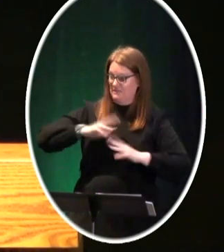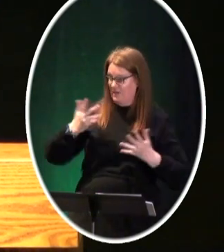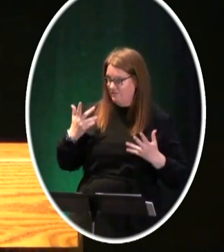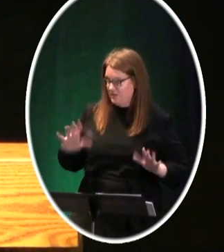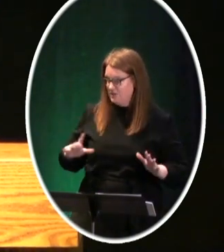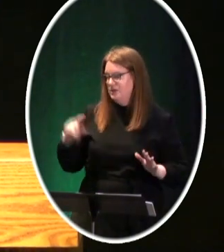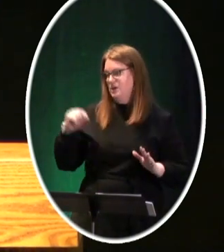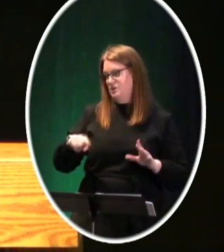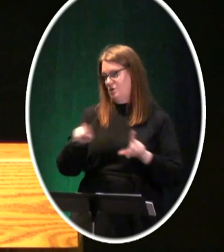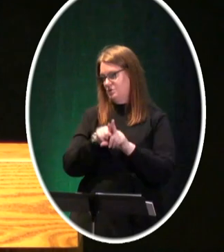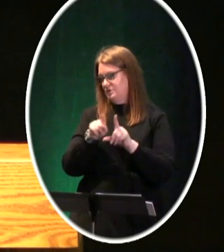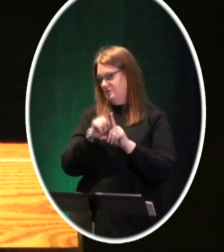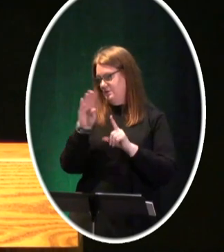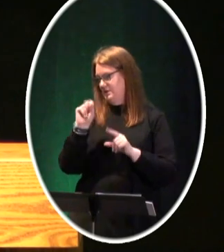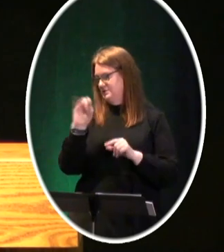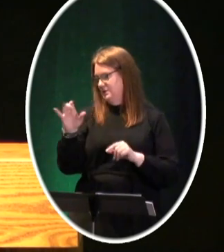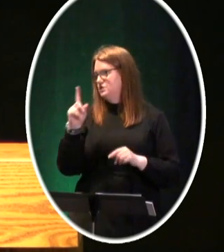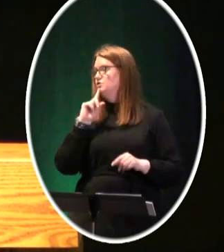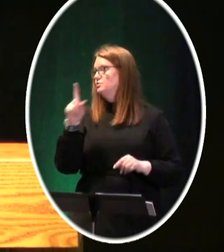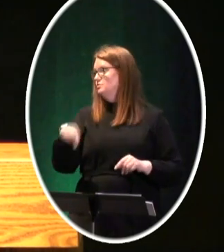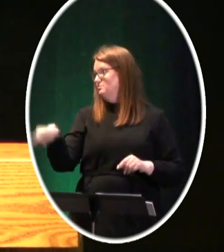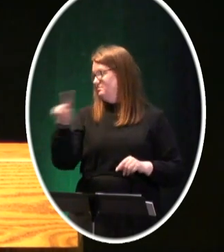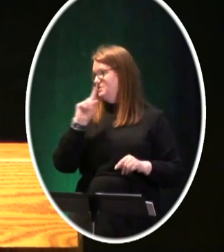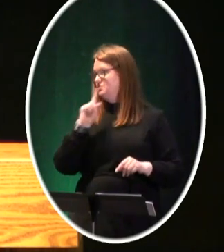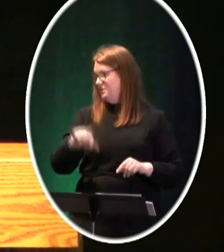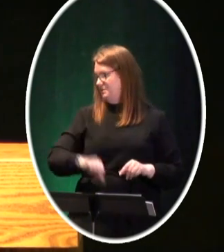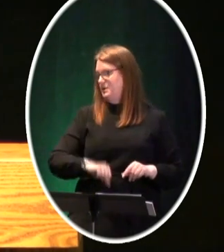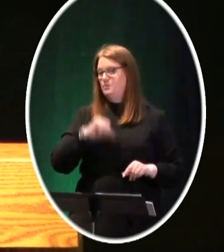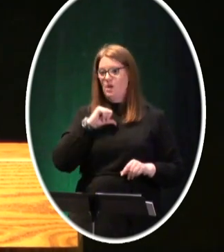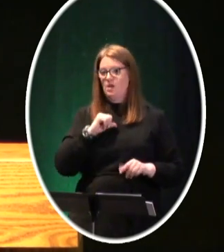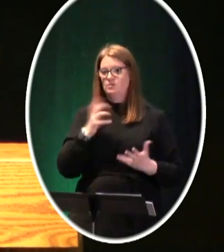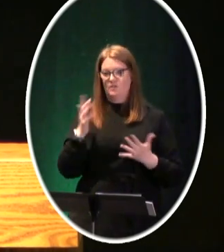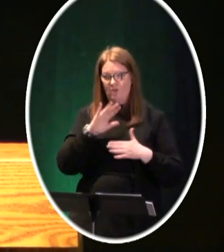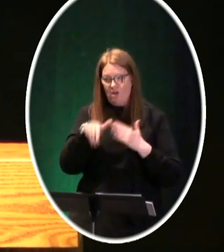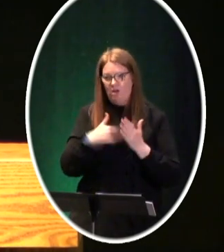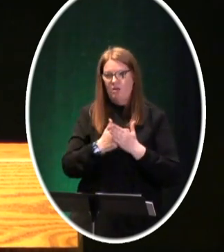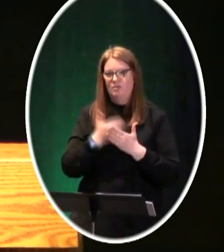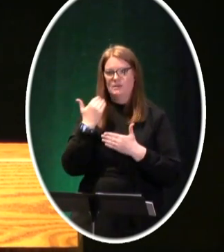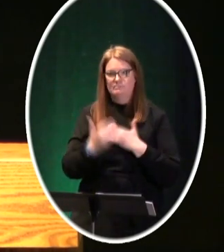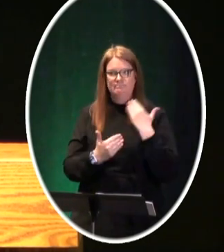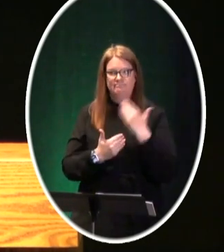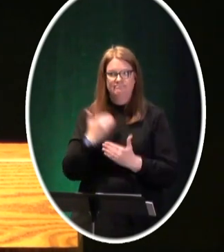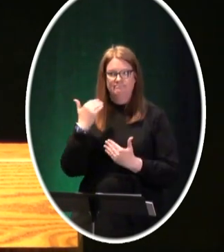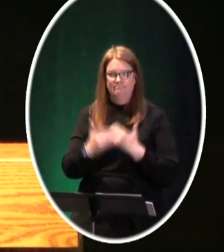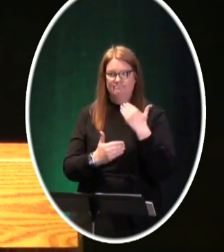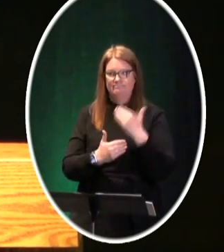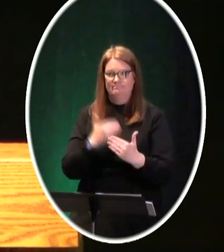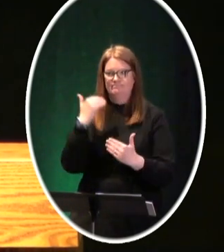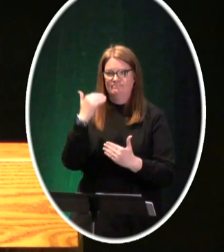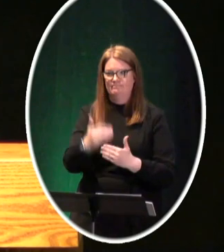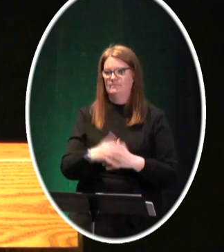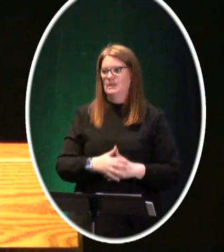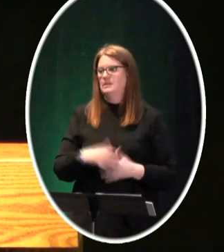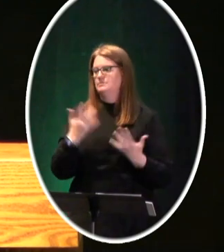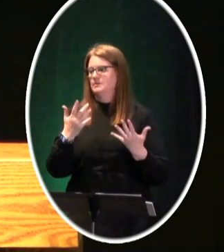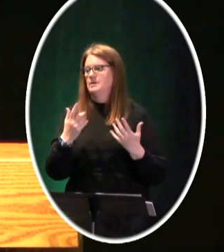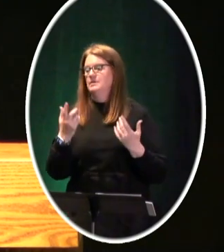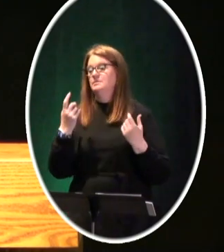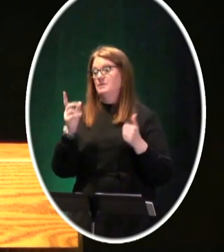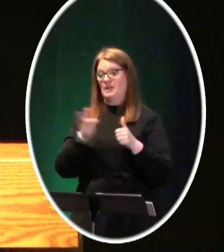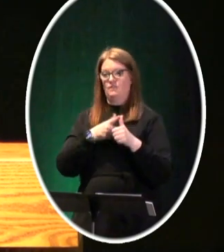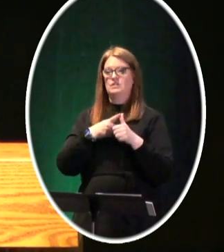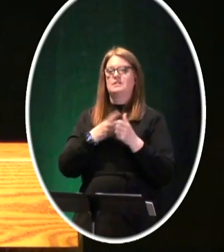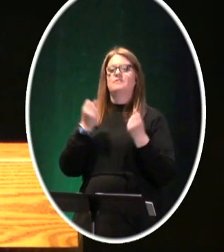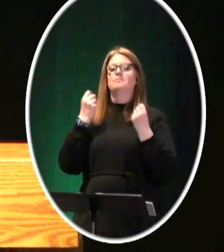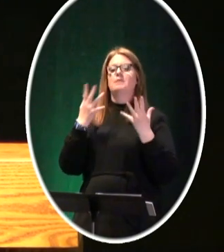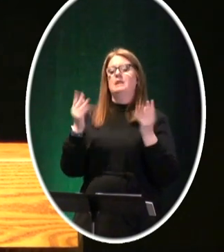State College. You should be extremely proud of each and every step it took to be here today, and may it be the first of many more milestones to